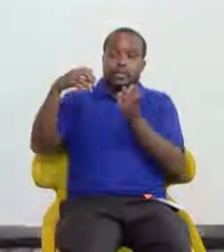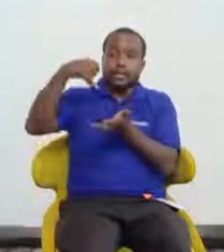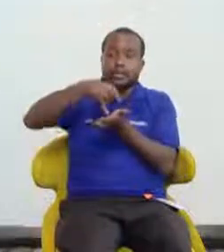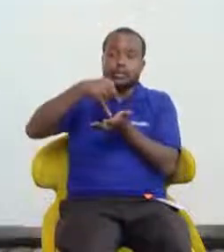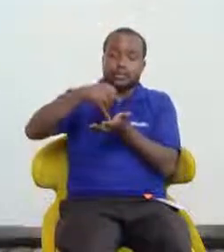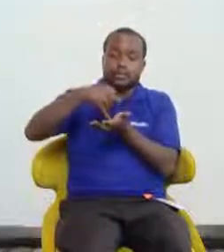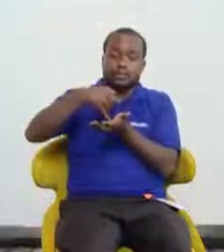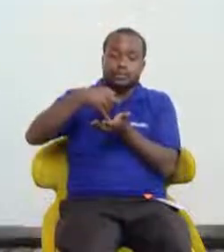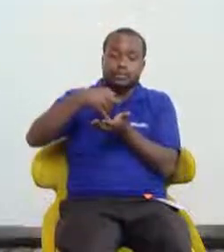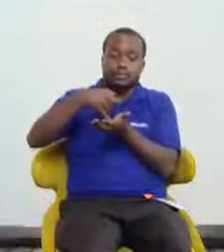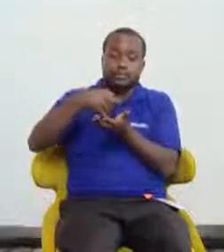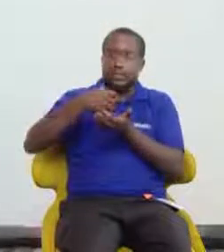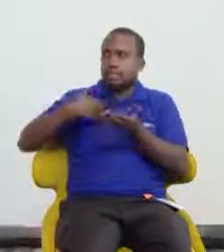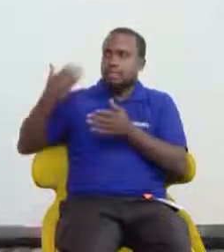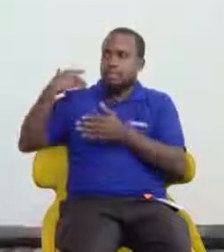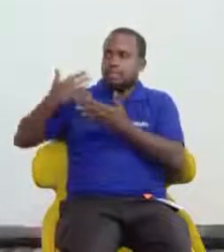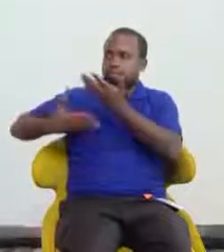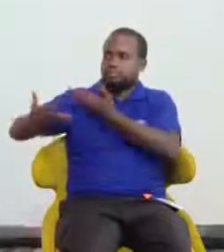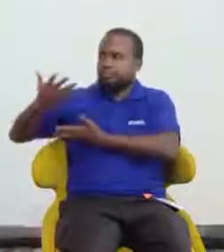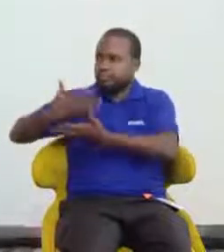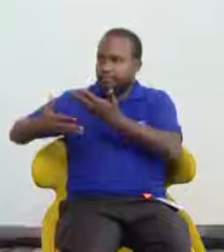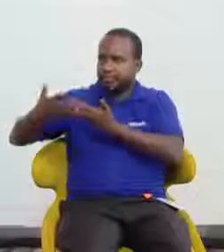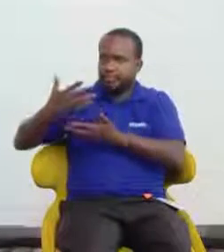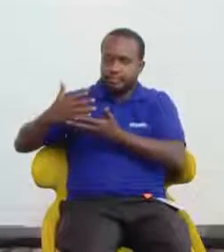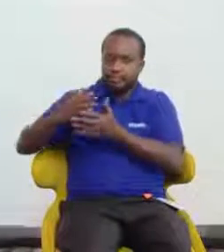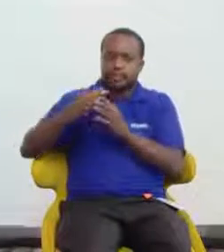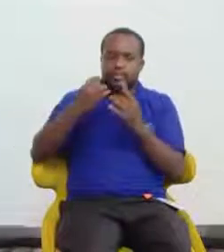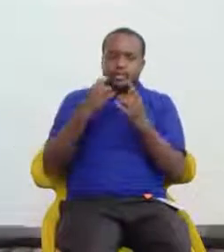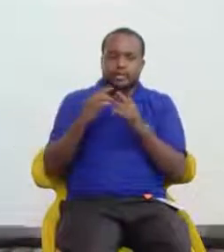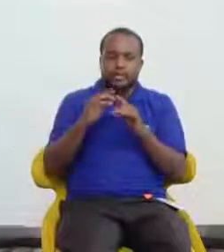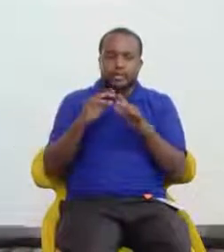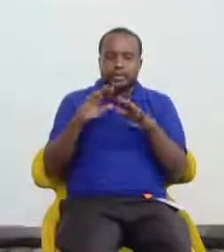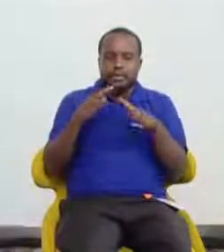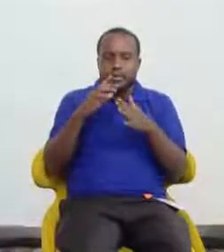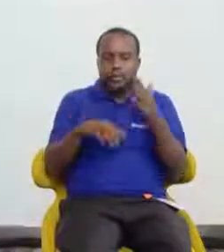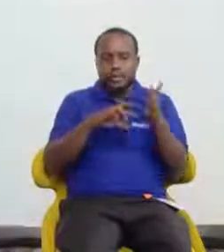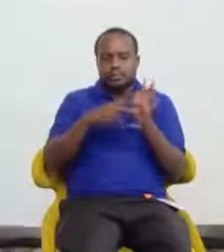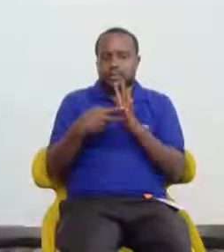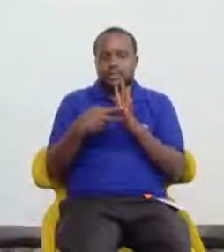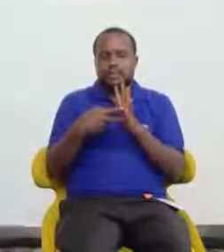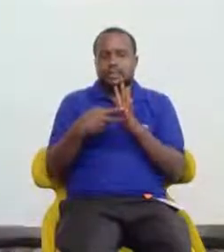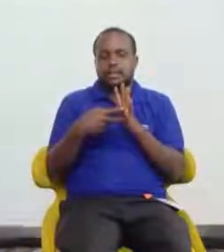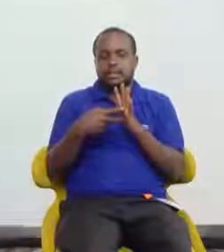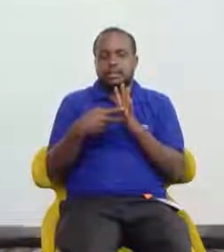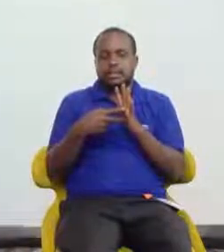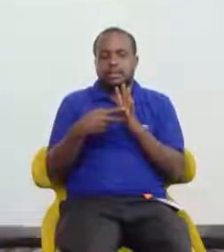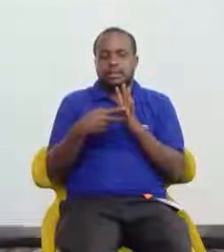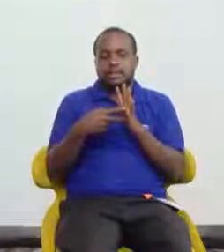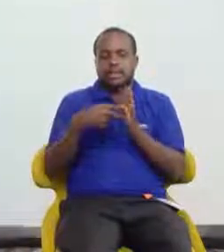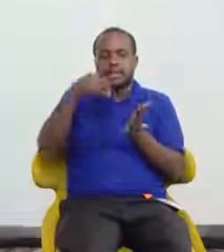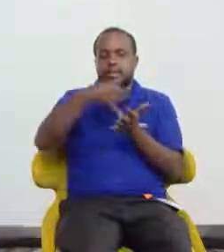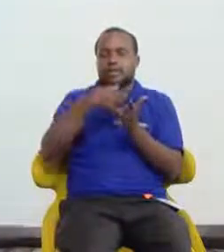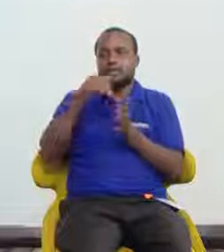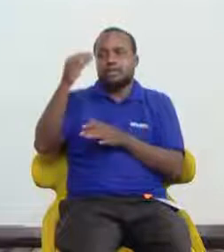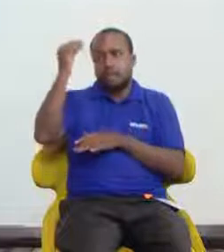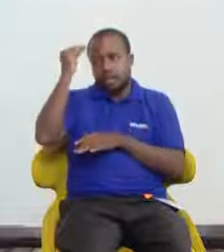the break, we are talking with my colleagues, some of the people from the Google, and talking about what does it mean? It means like to be into an inclusive education,